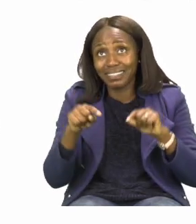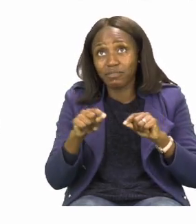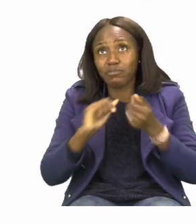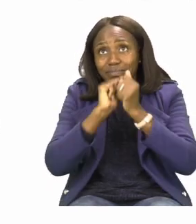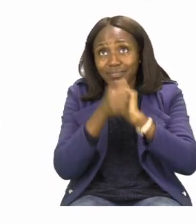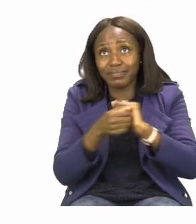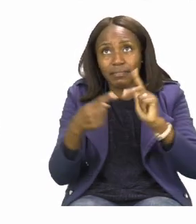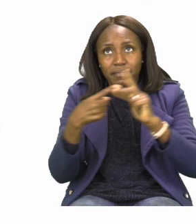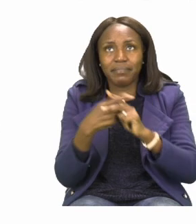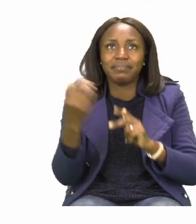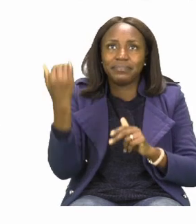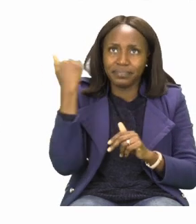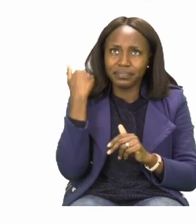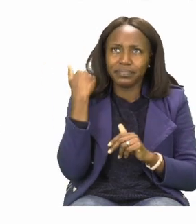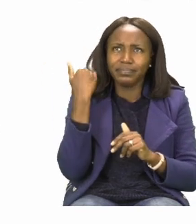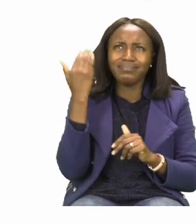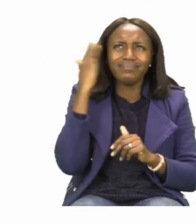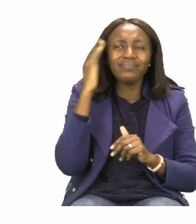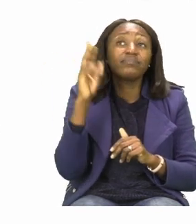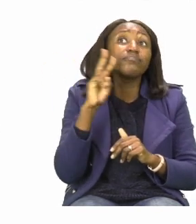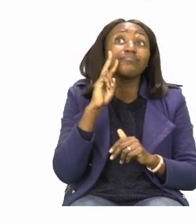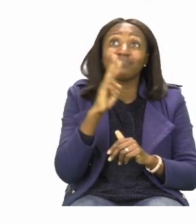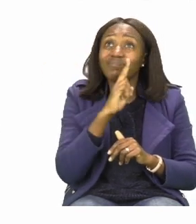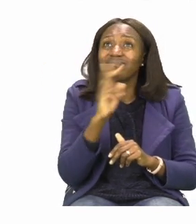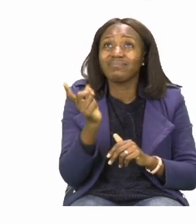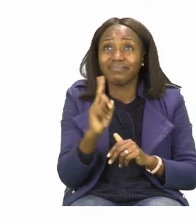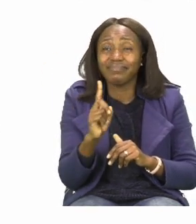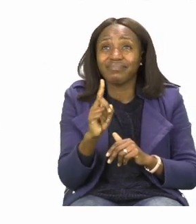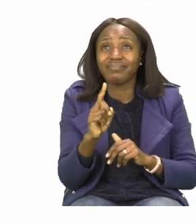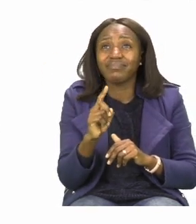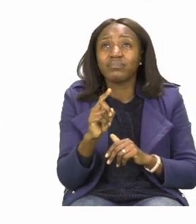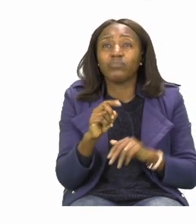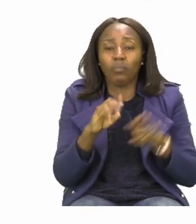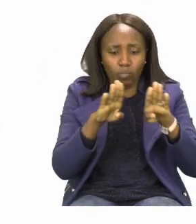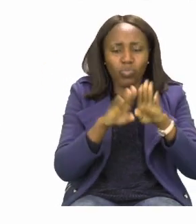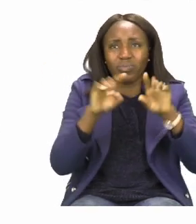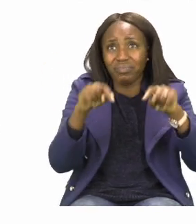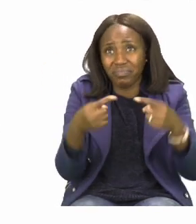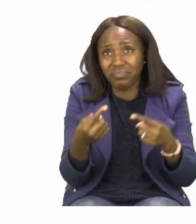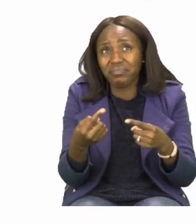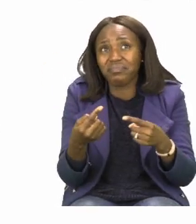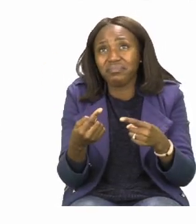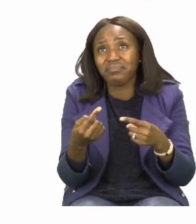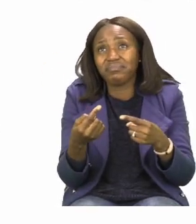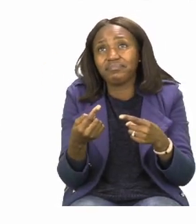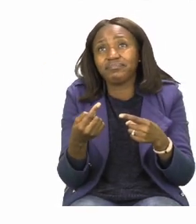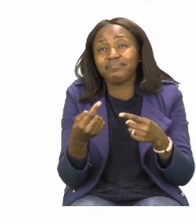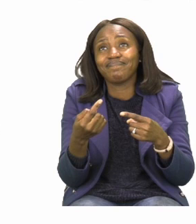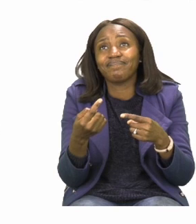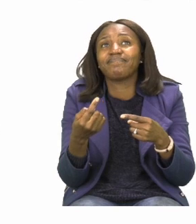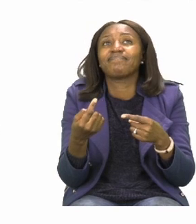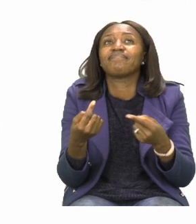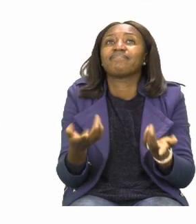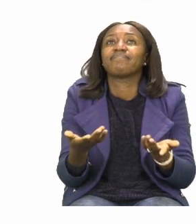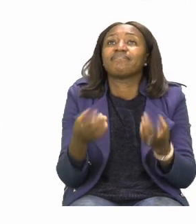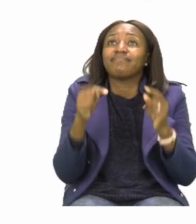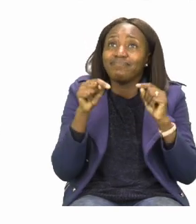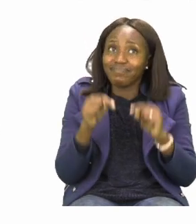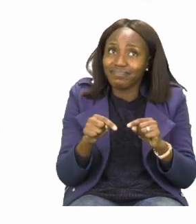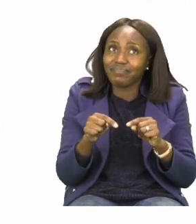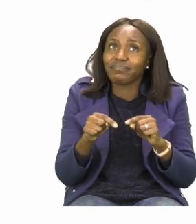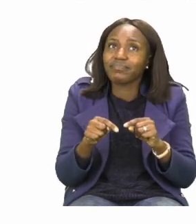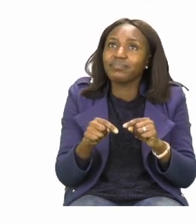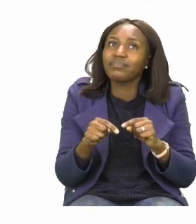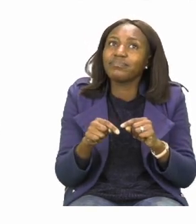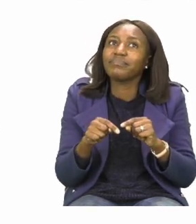we already know what verbs are. Verbs are doing words. So today, we